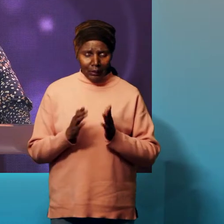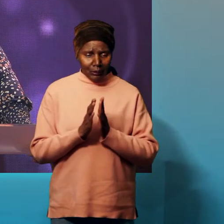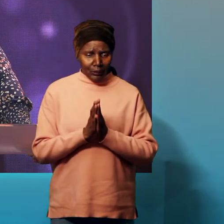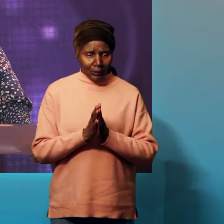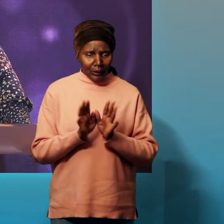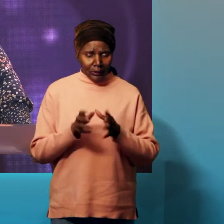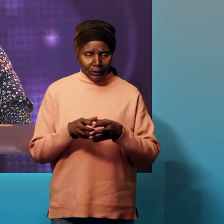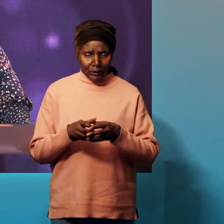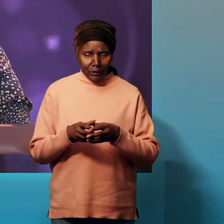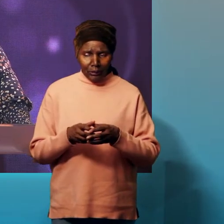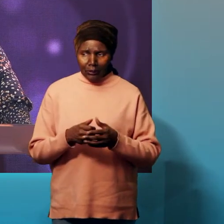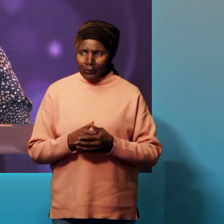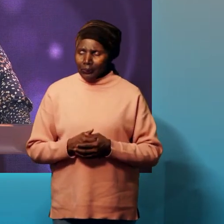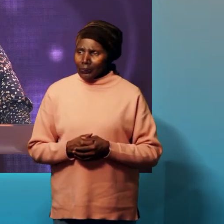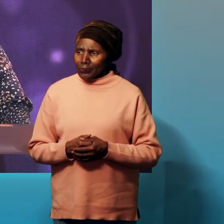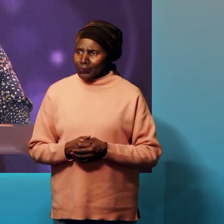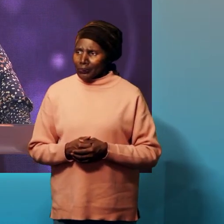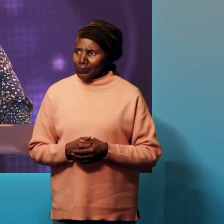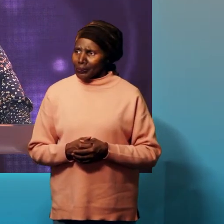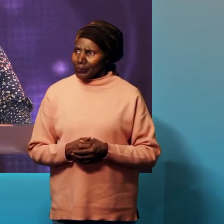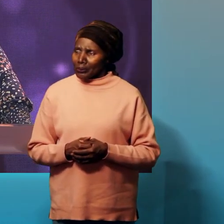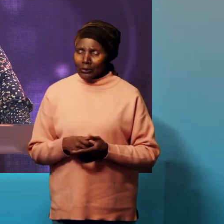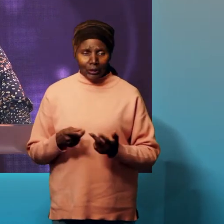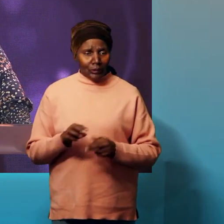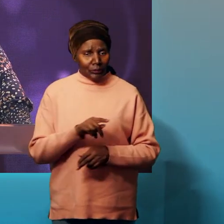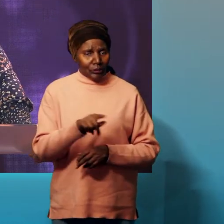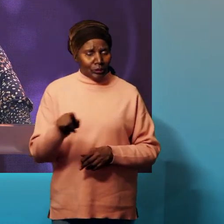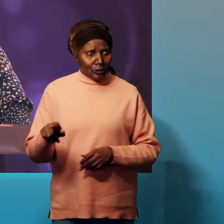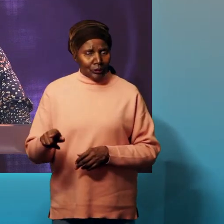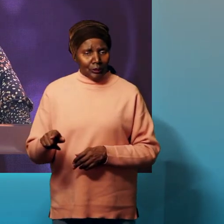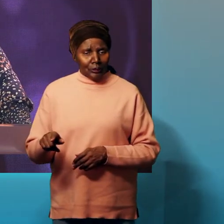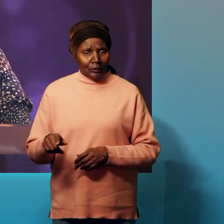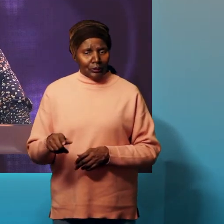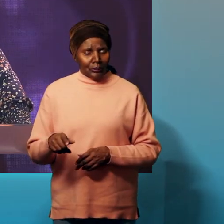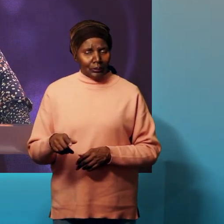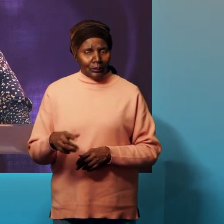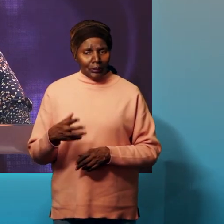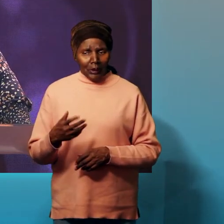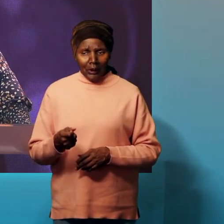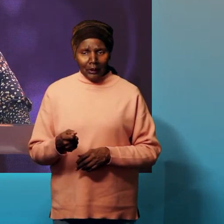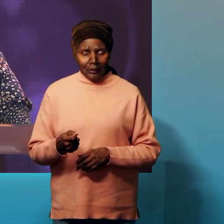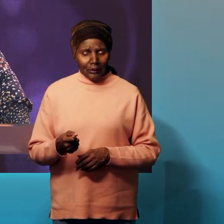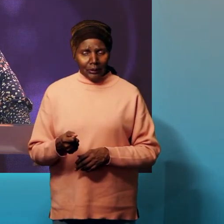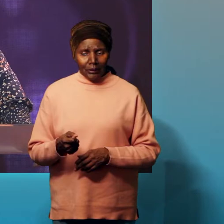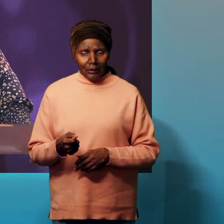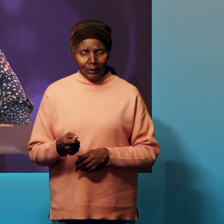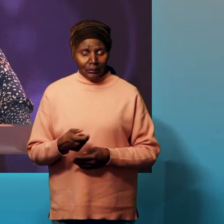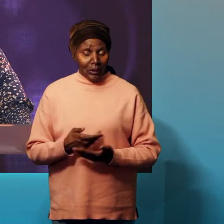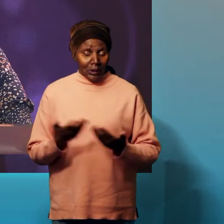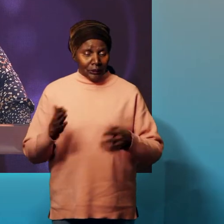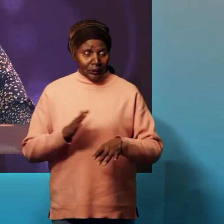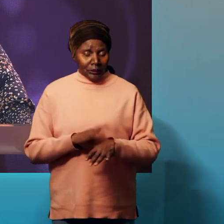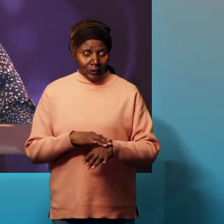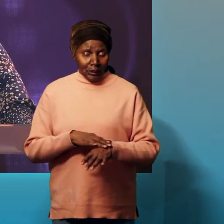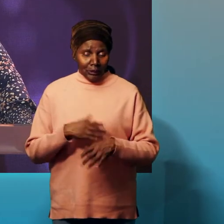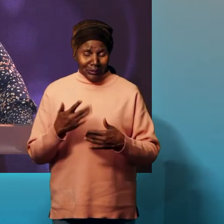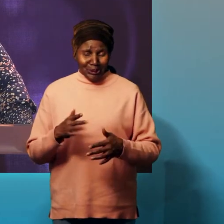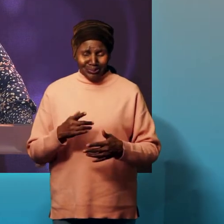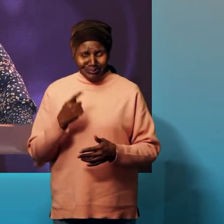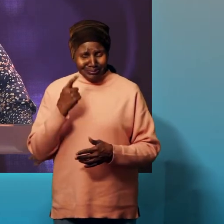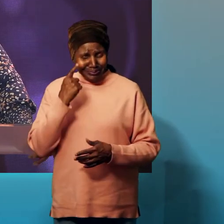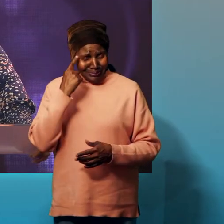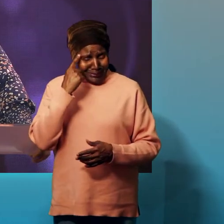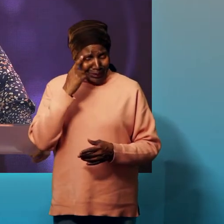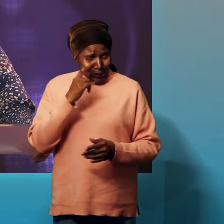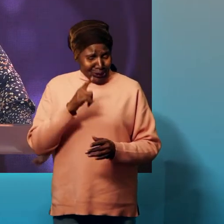want to help. Because if you this evening have in any way struggled with